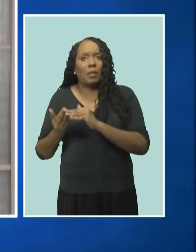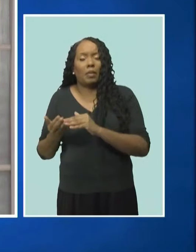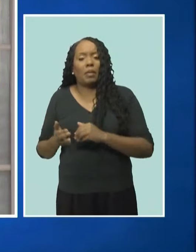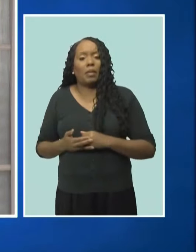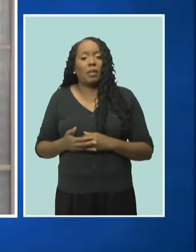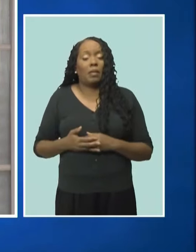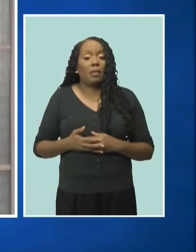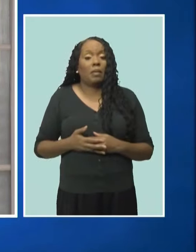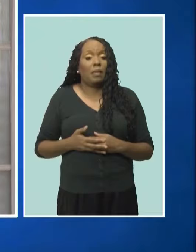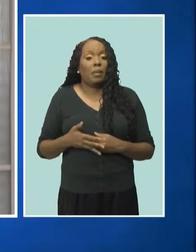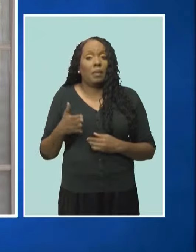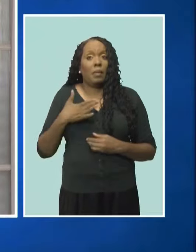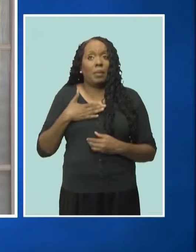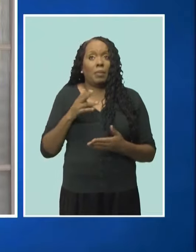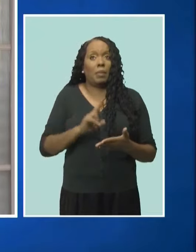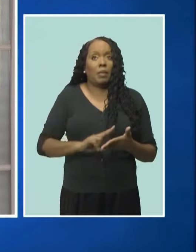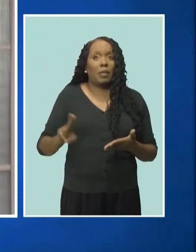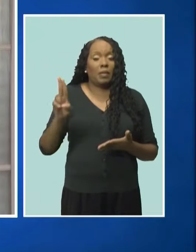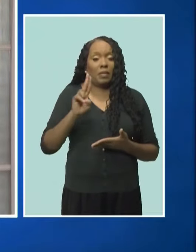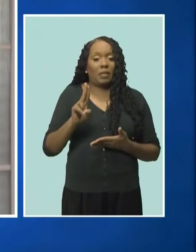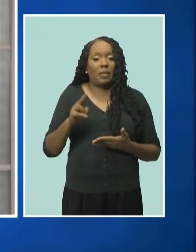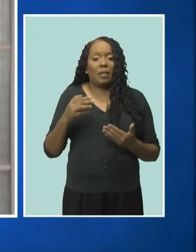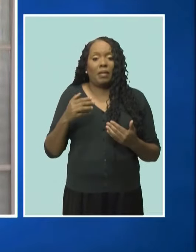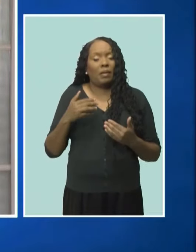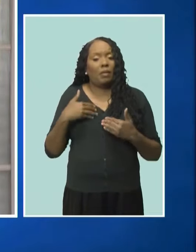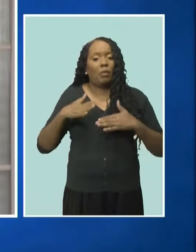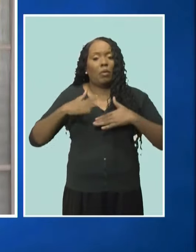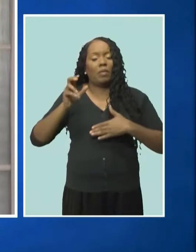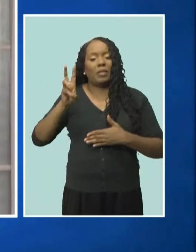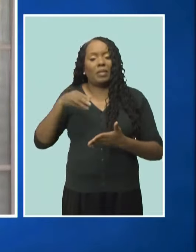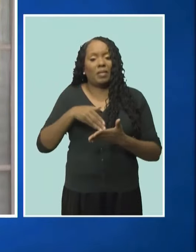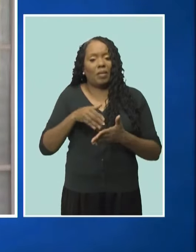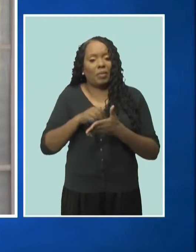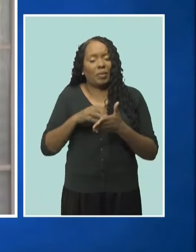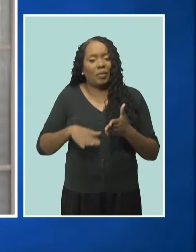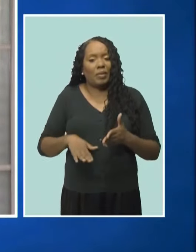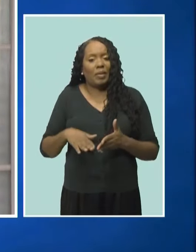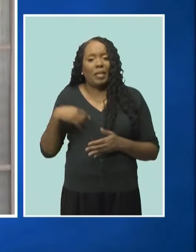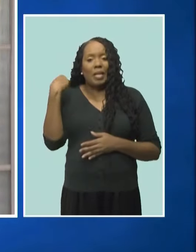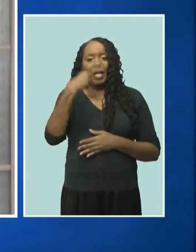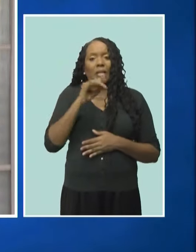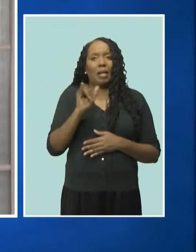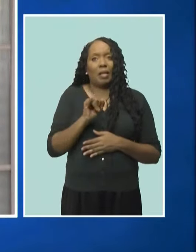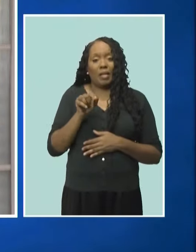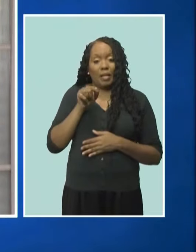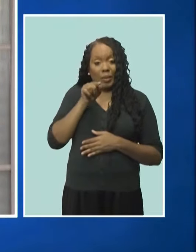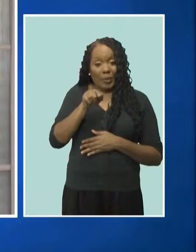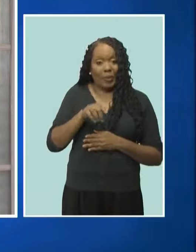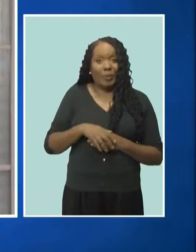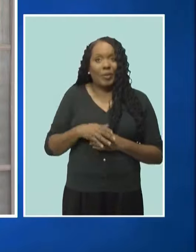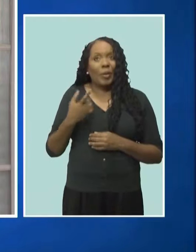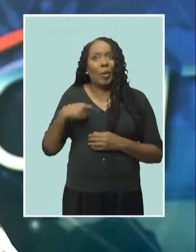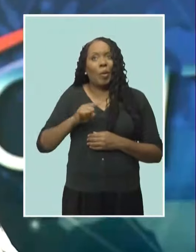6,400 students that look just like you that are trying to do the same thing. So we are one.